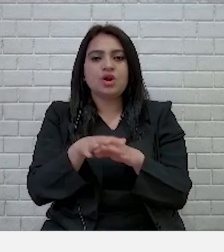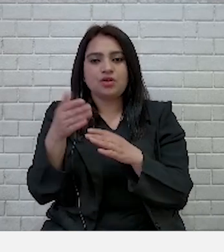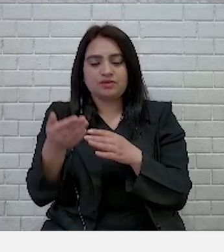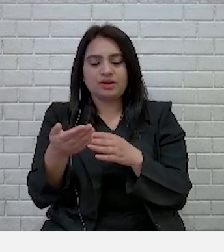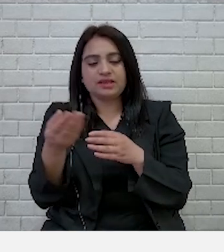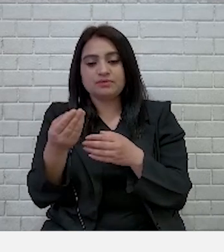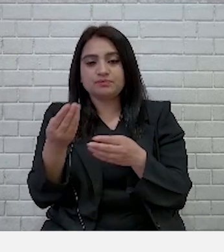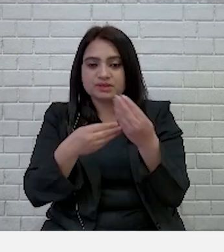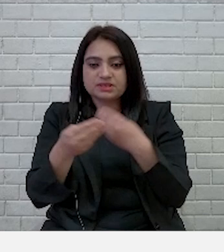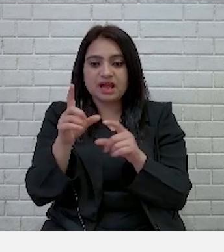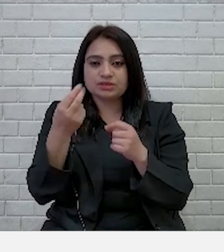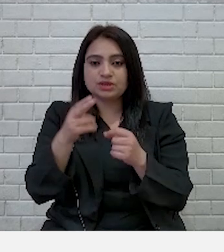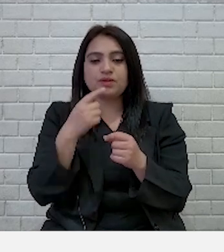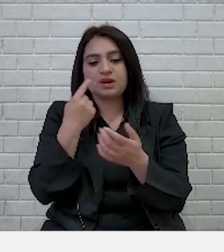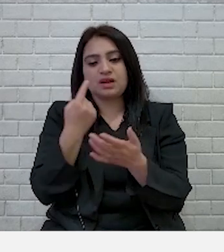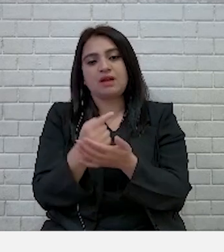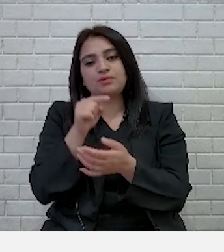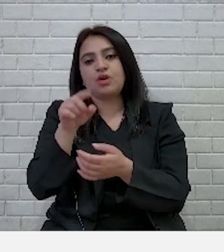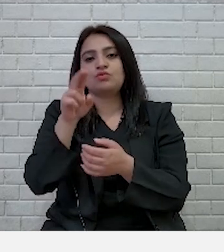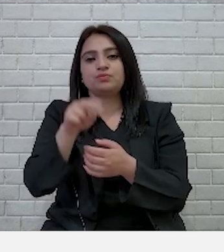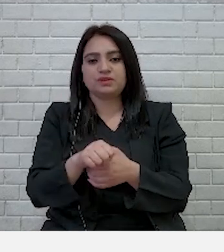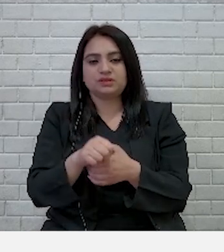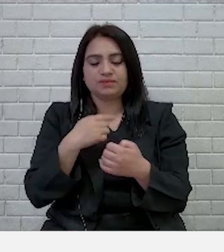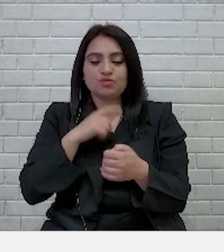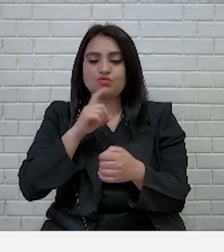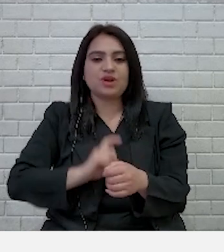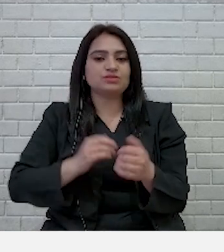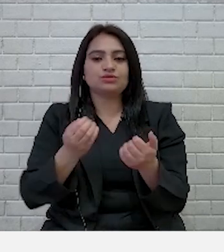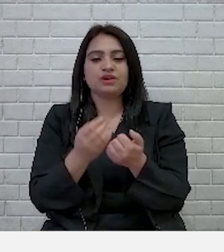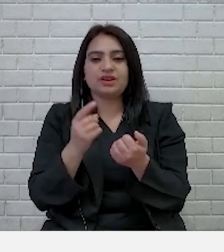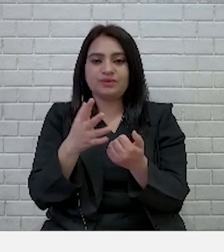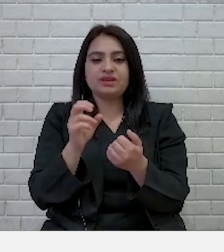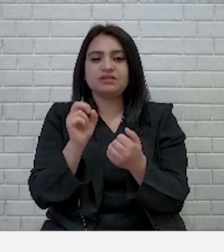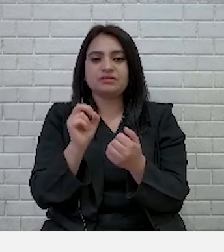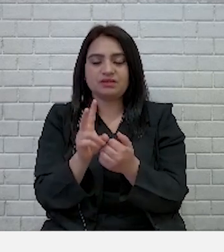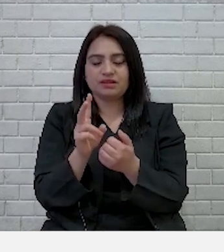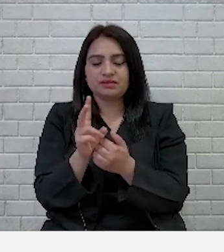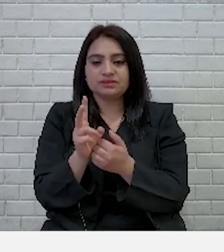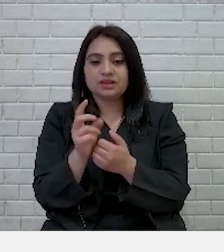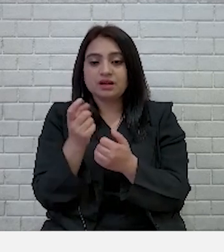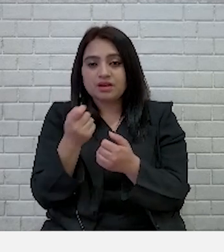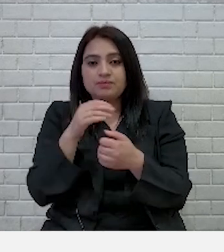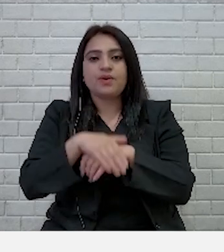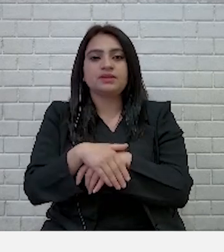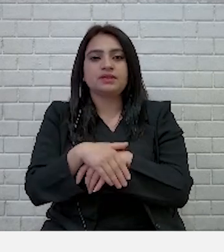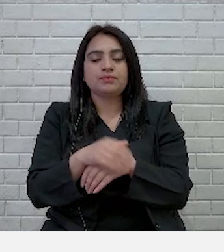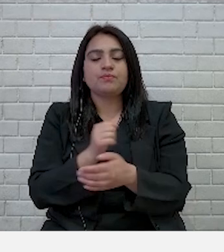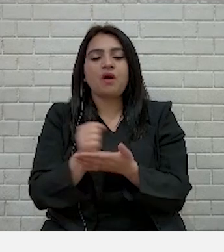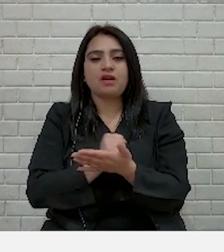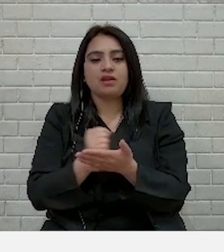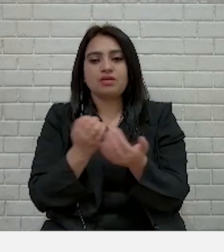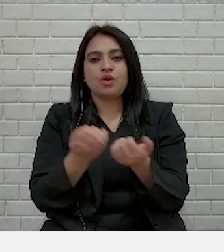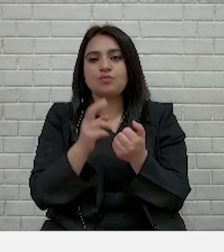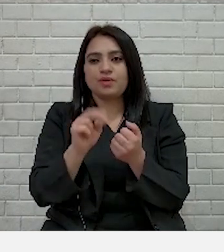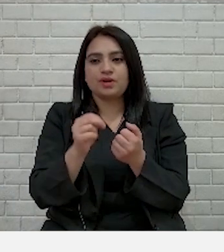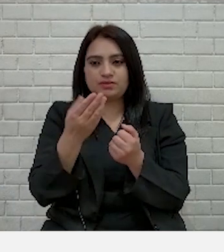I'm not complaining about it, but it is just like a step extra for me. So it is a bit difficult. Even